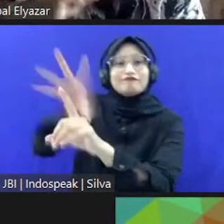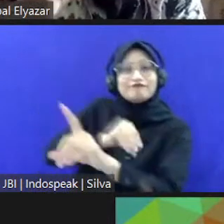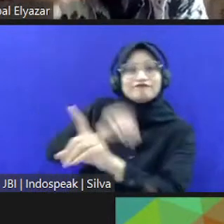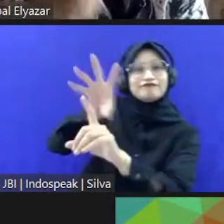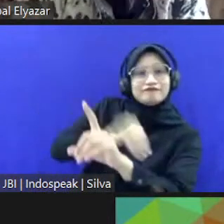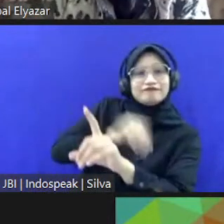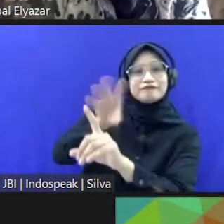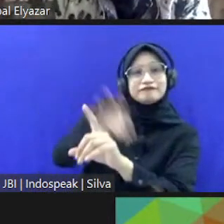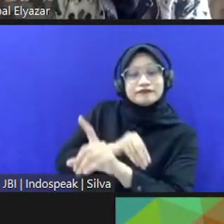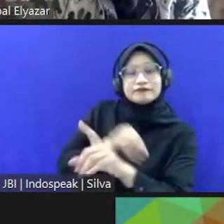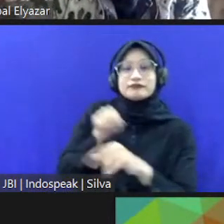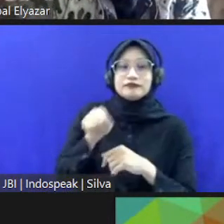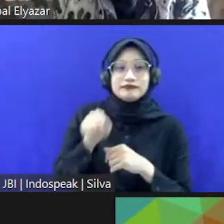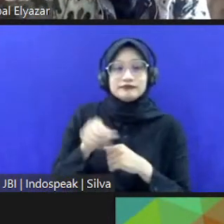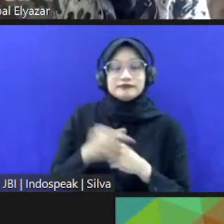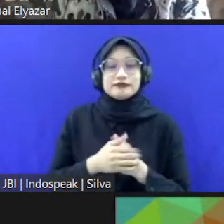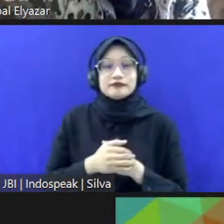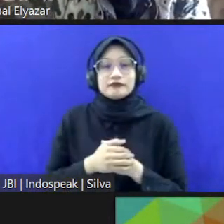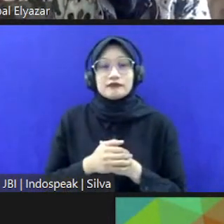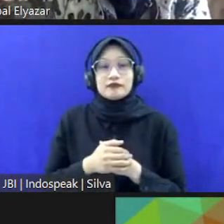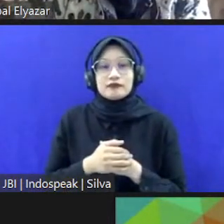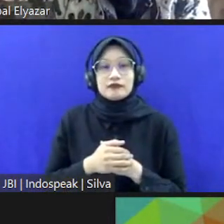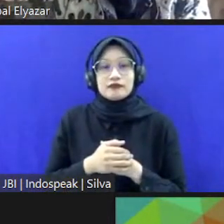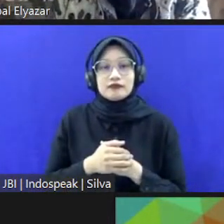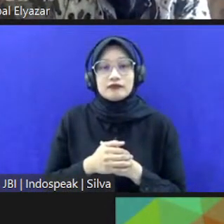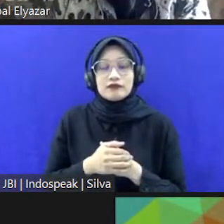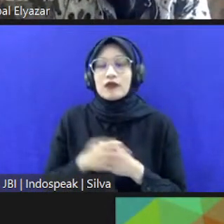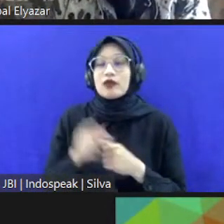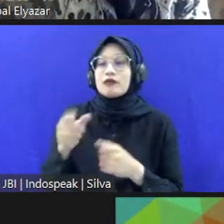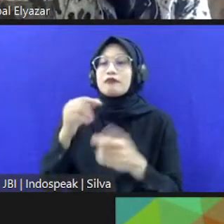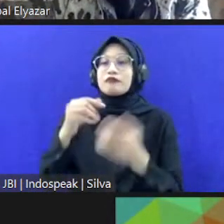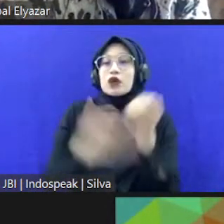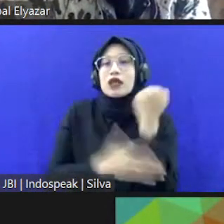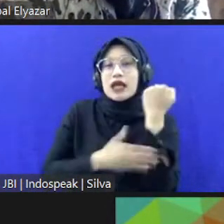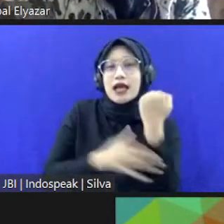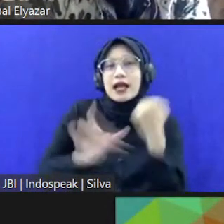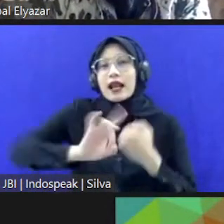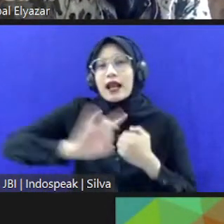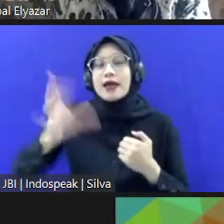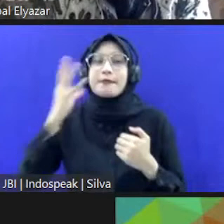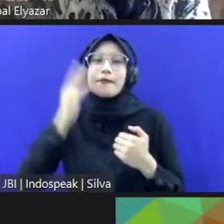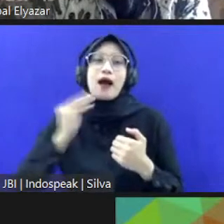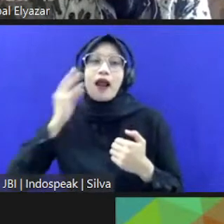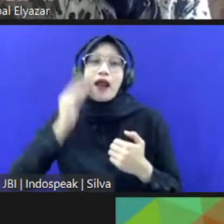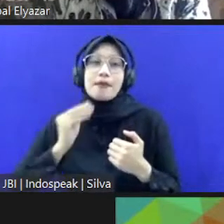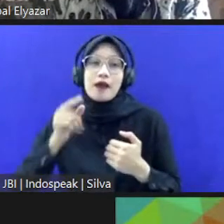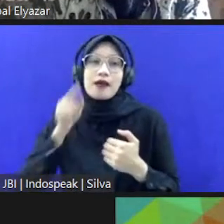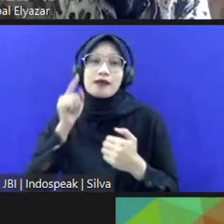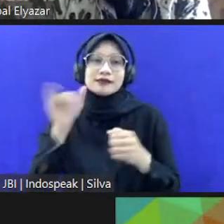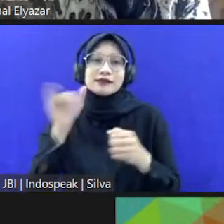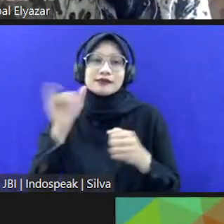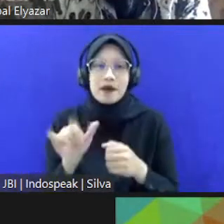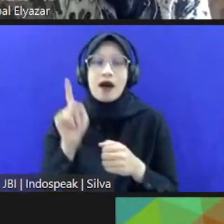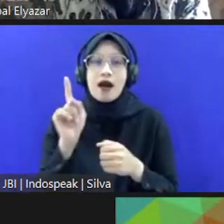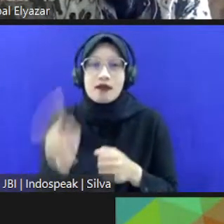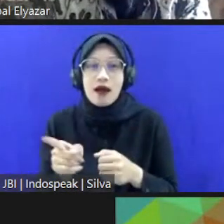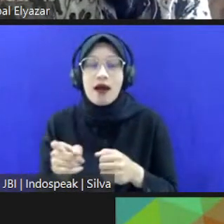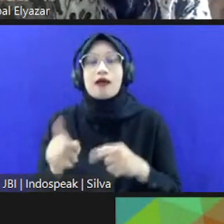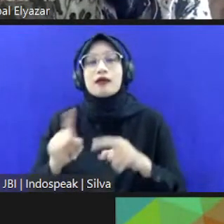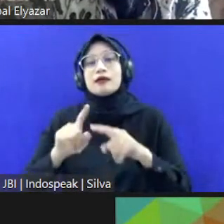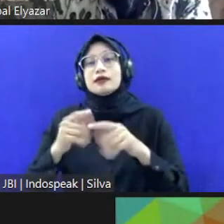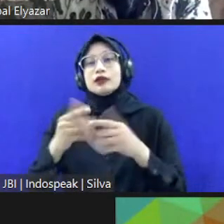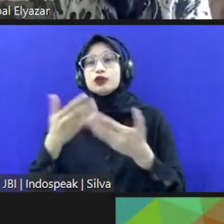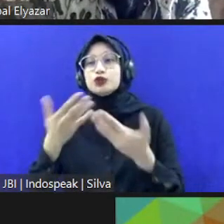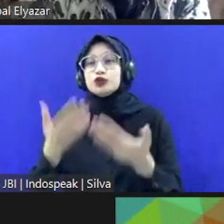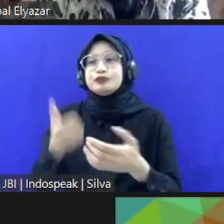And then can we learn something from their experience, how to handle this issue? Because I do believe that this is not going to be a